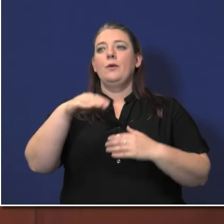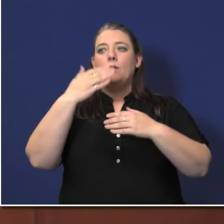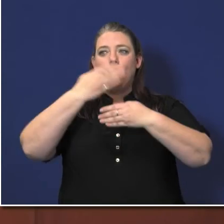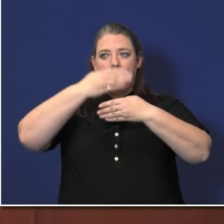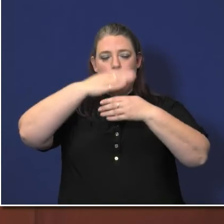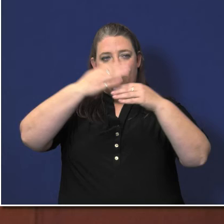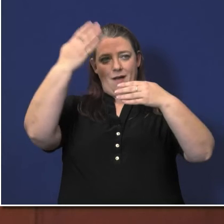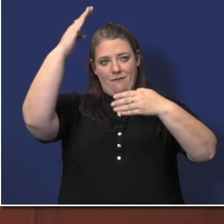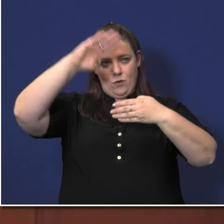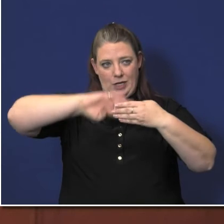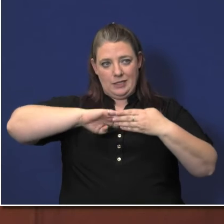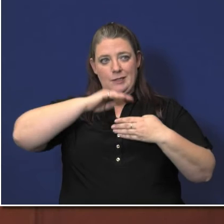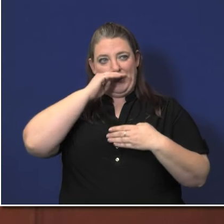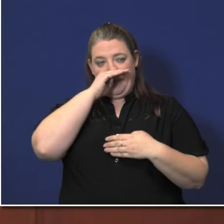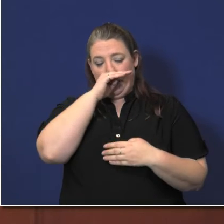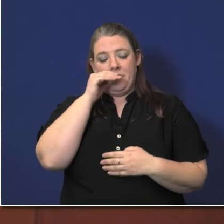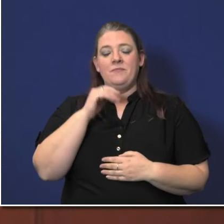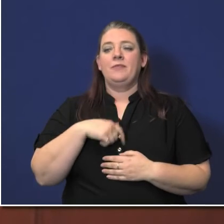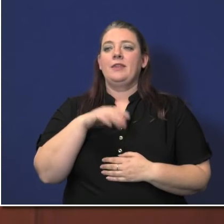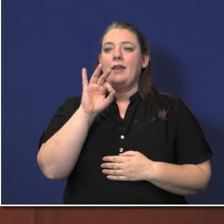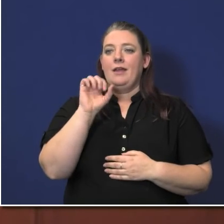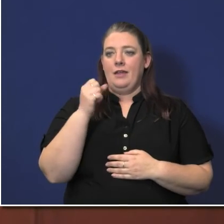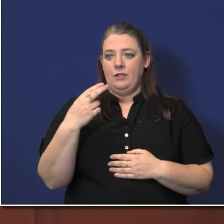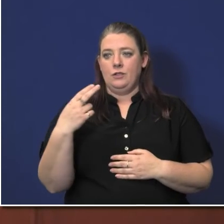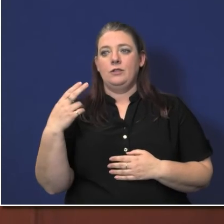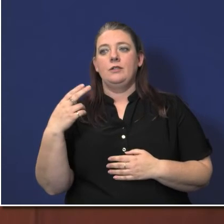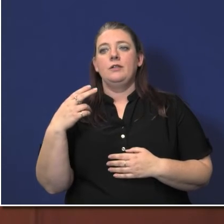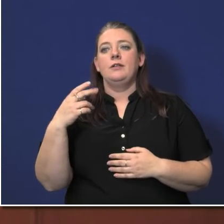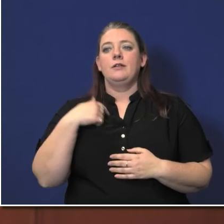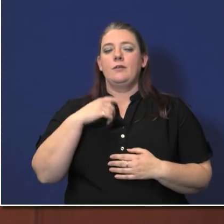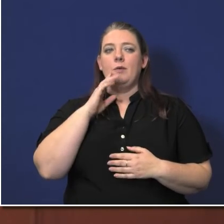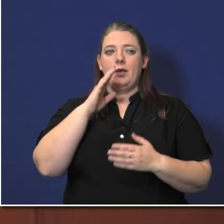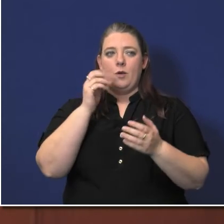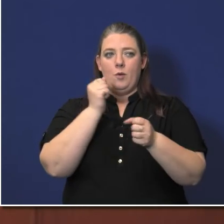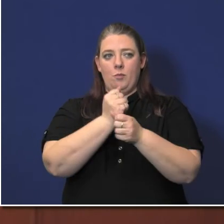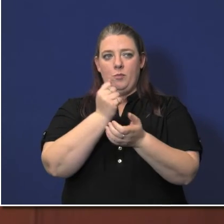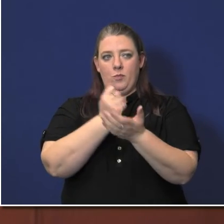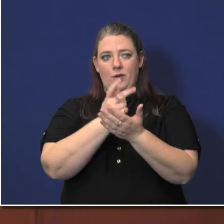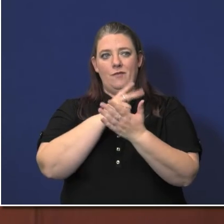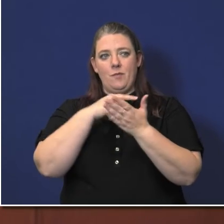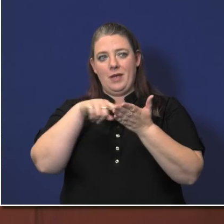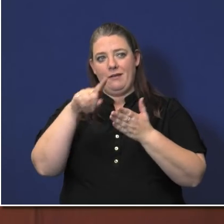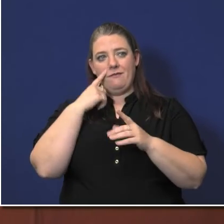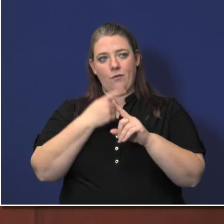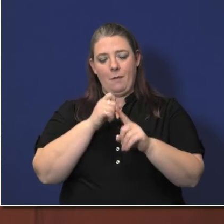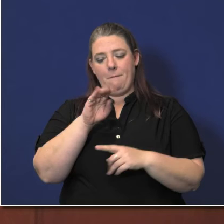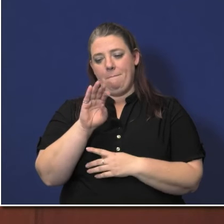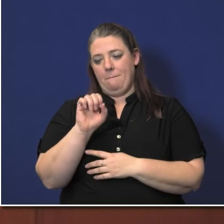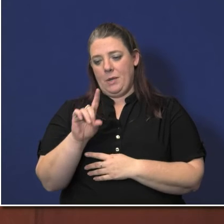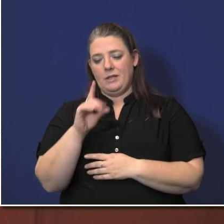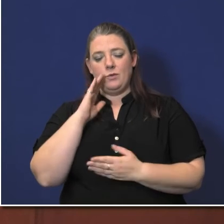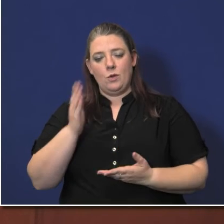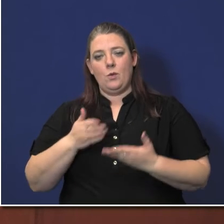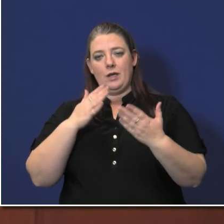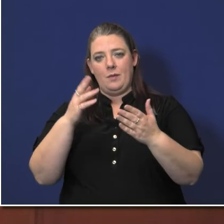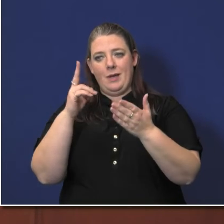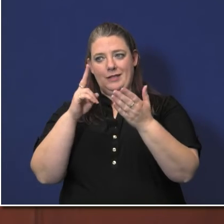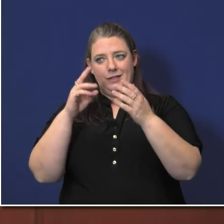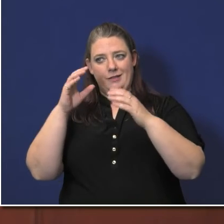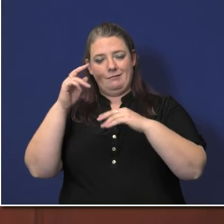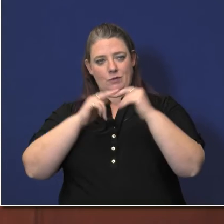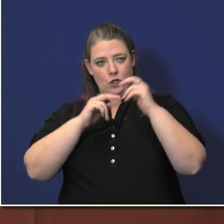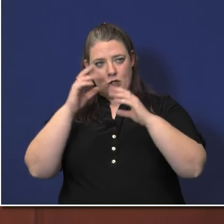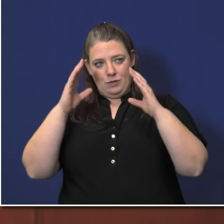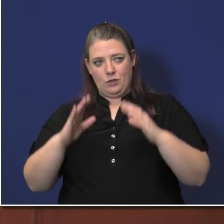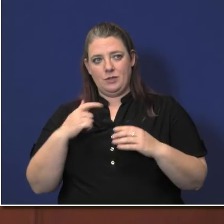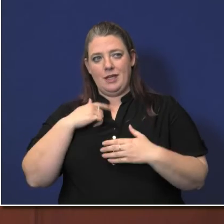board will consider approving construction proposals and contracts paid from bond funds to the recommended contractors and authorize